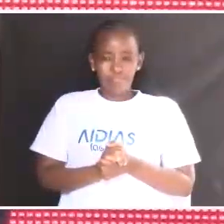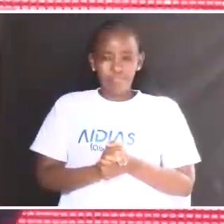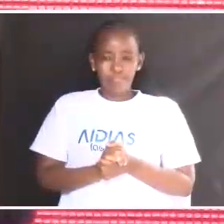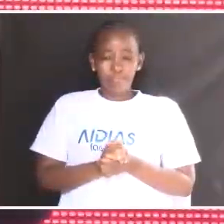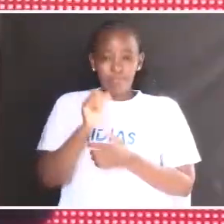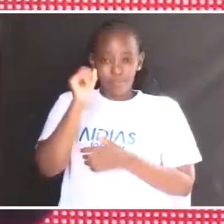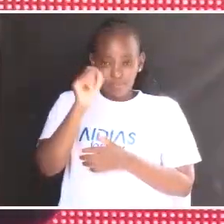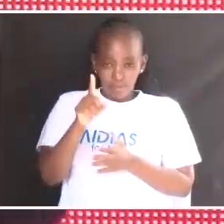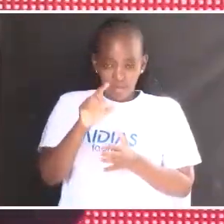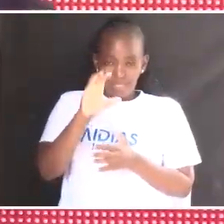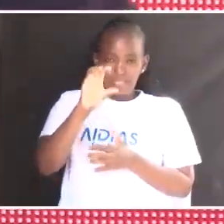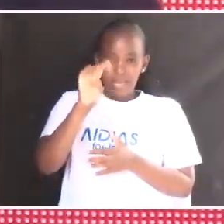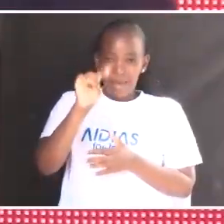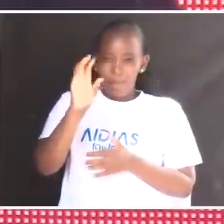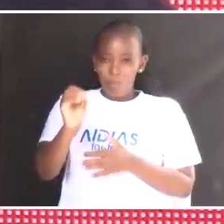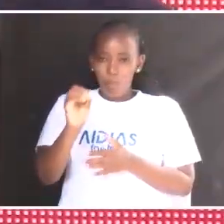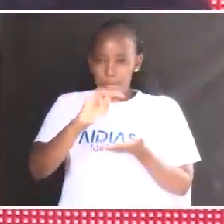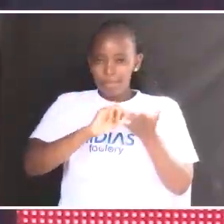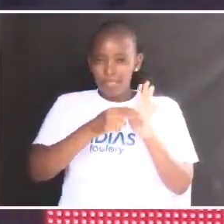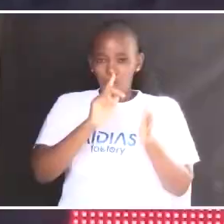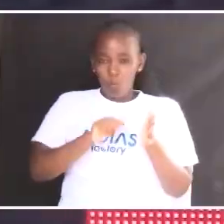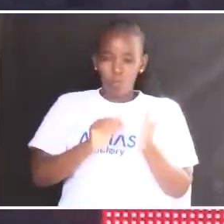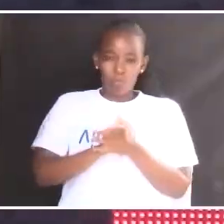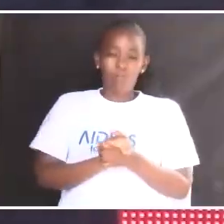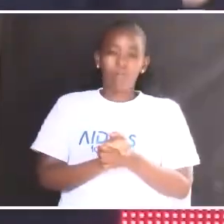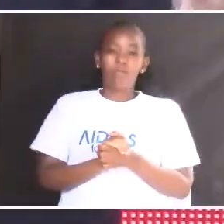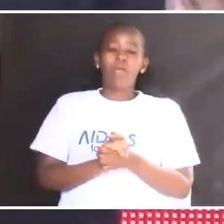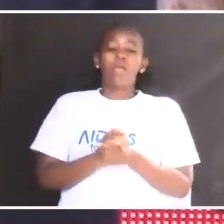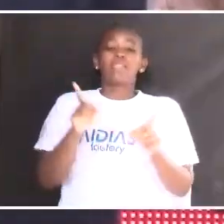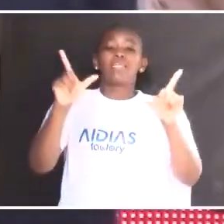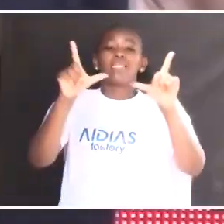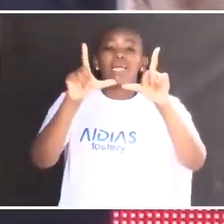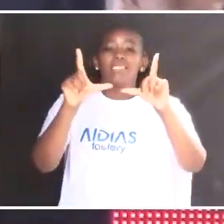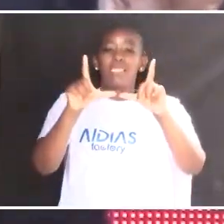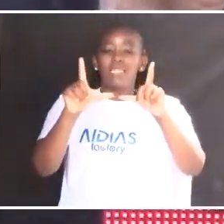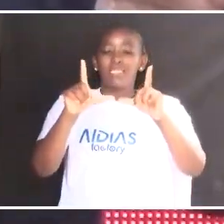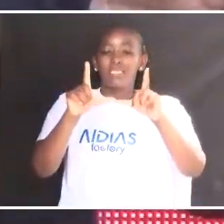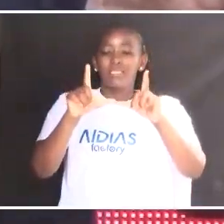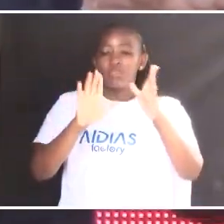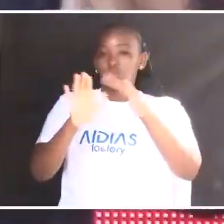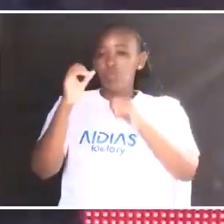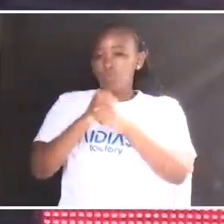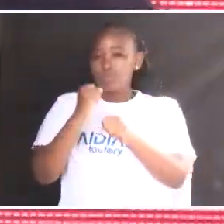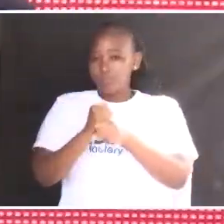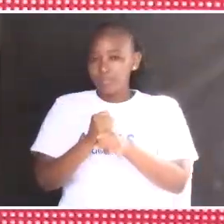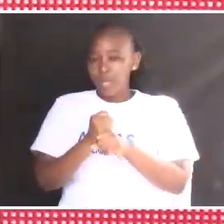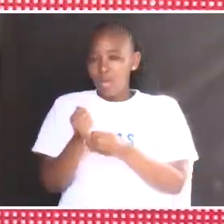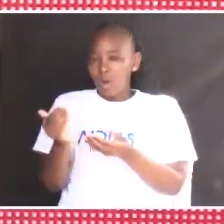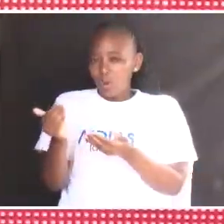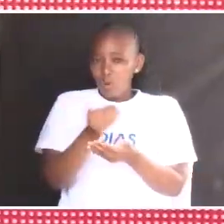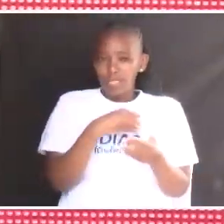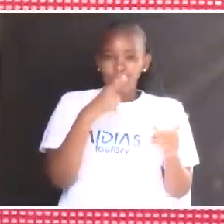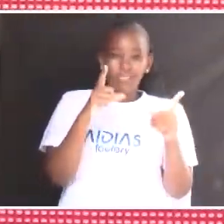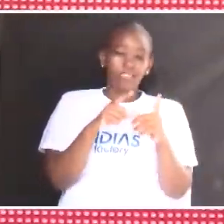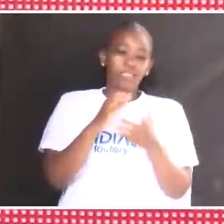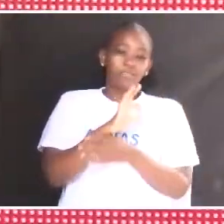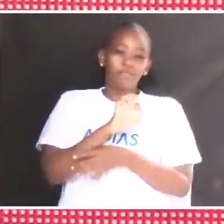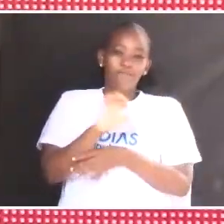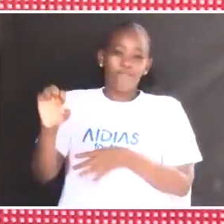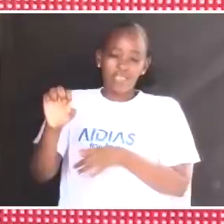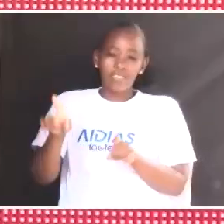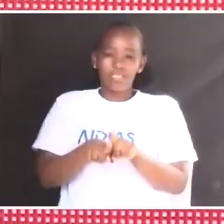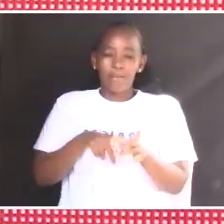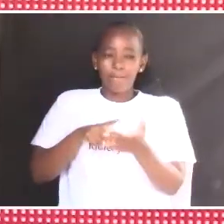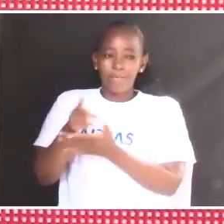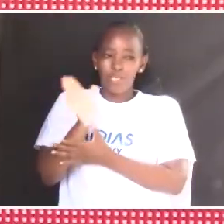umeelewa what are CMOs? They are supposed to license your work, collect the license fees, and pay